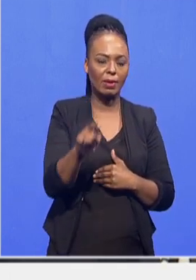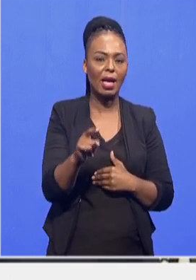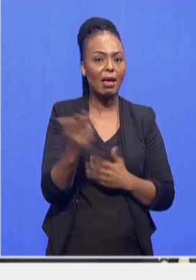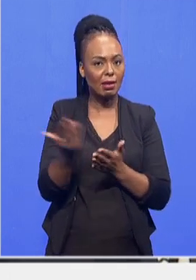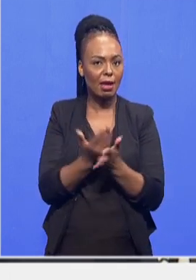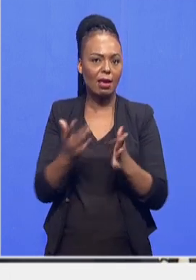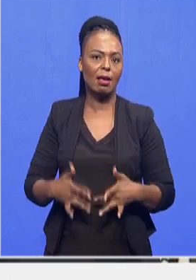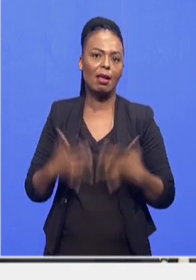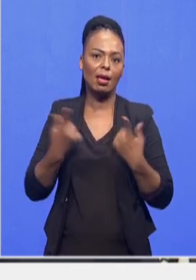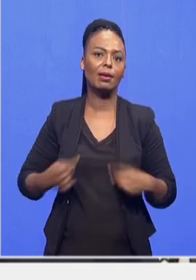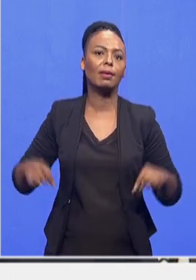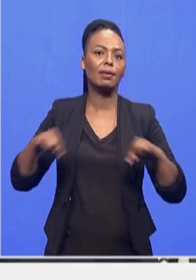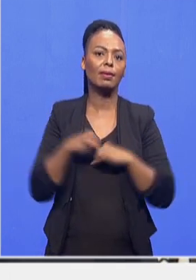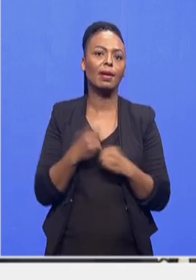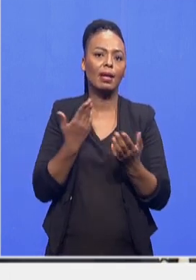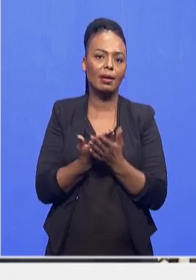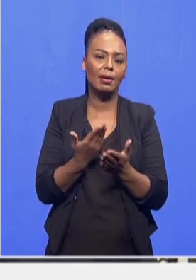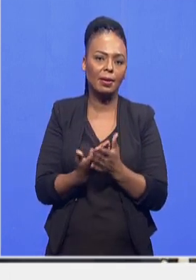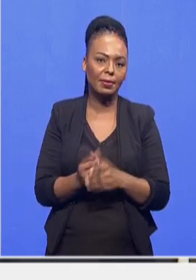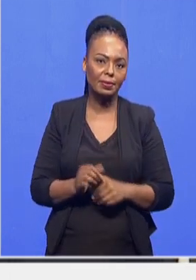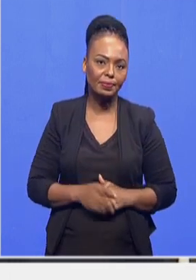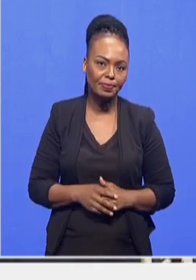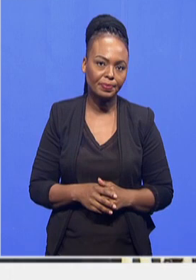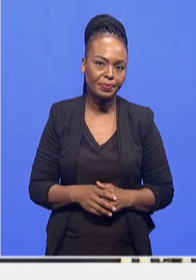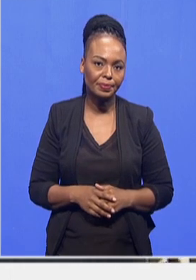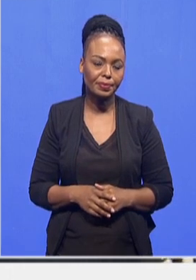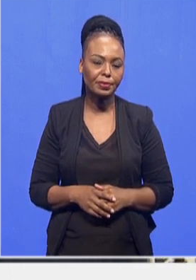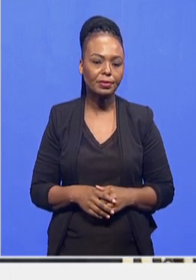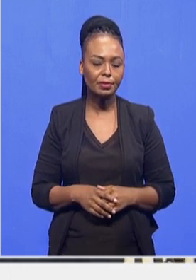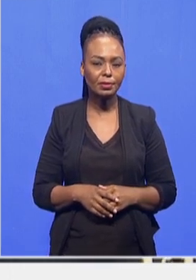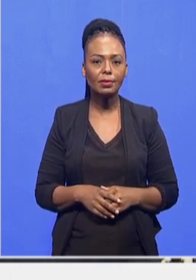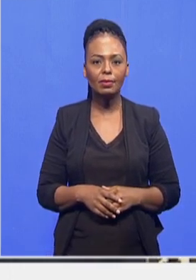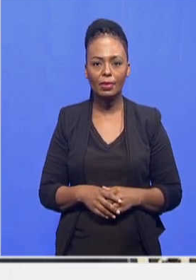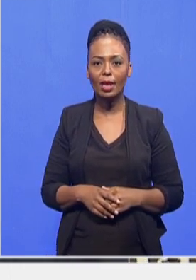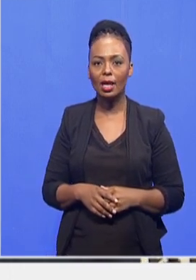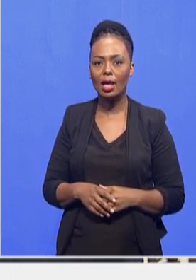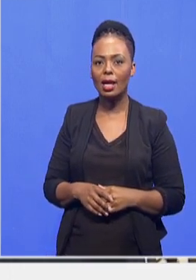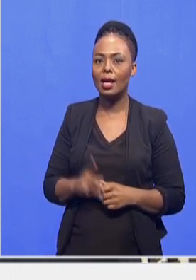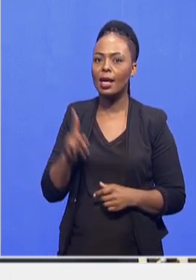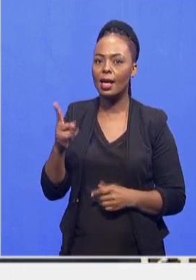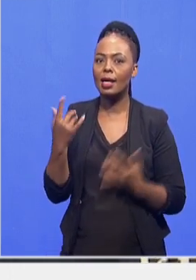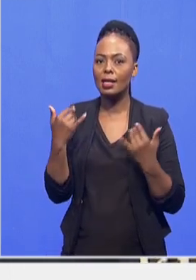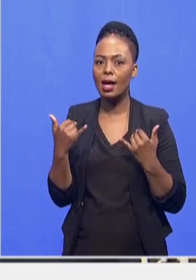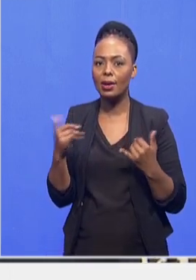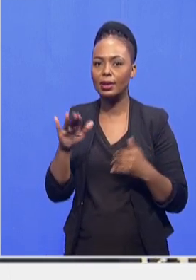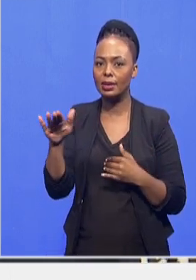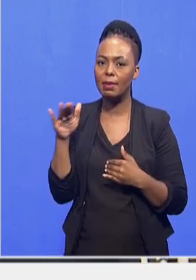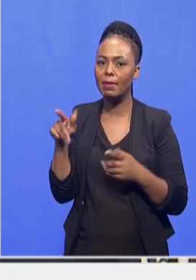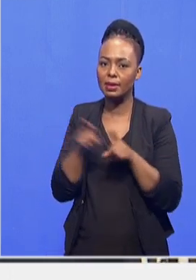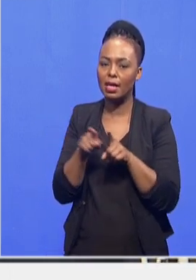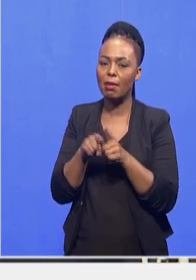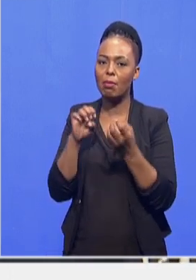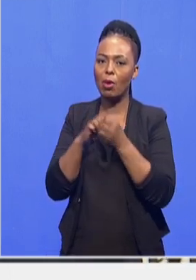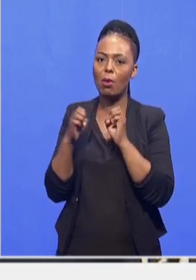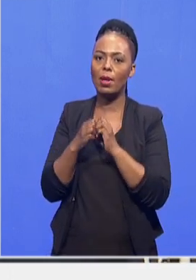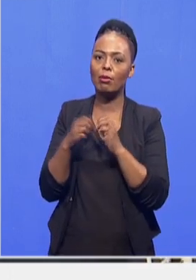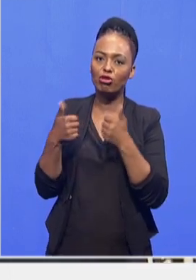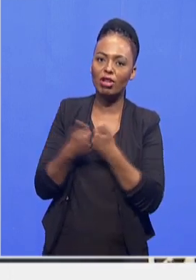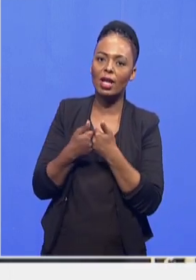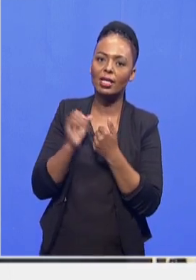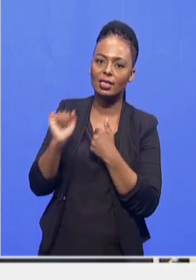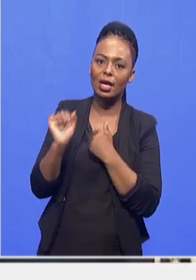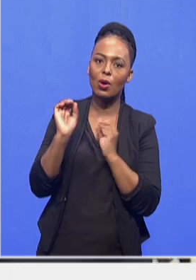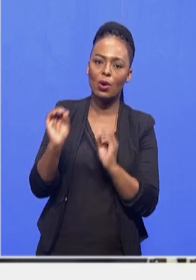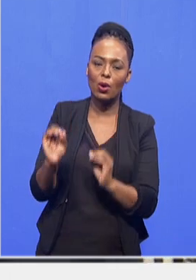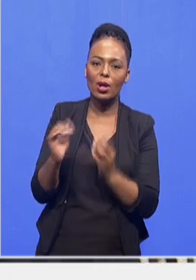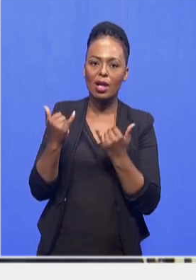the EV mobility platforms. I mean, Zimbabwe has had its fair share of challenges as well right now. Hence, really we're seeing